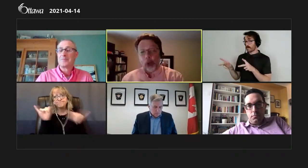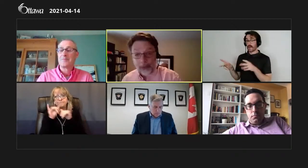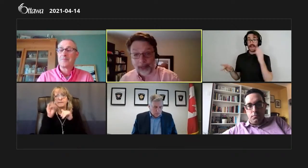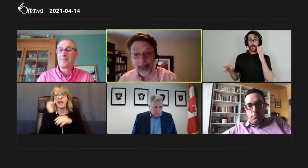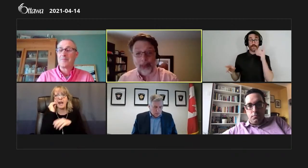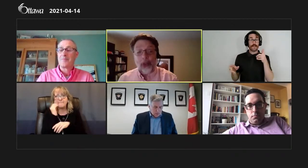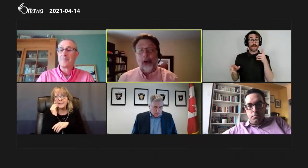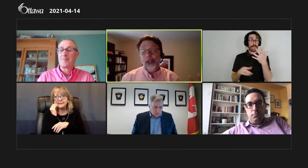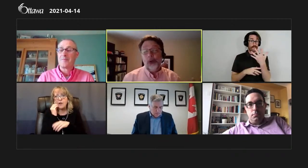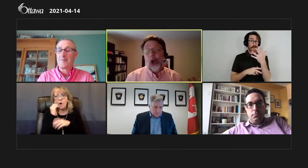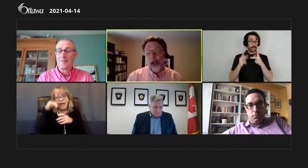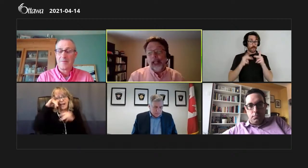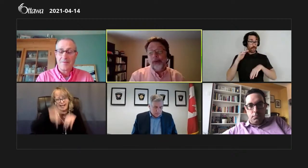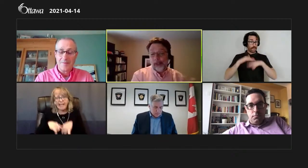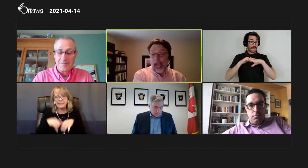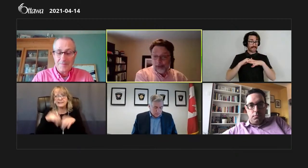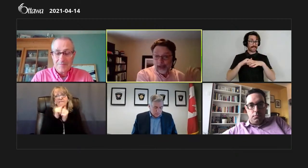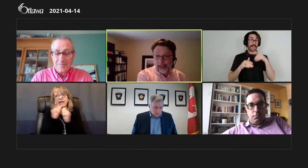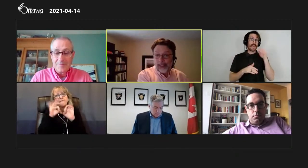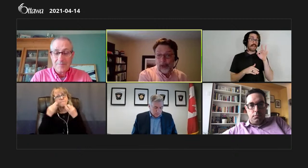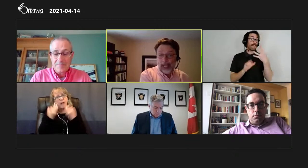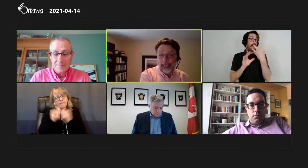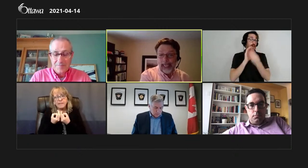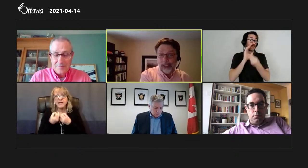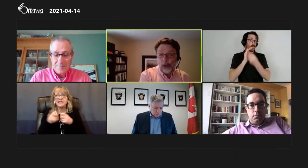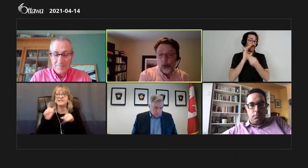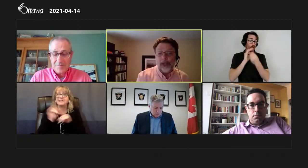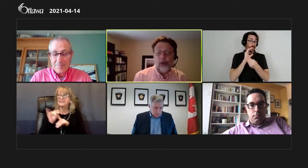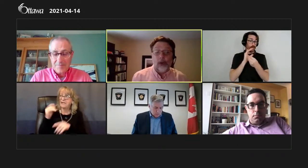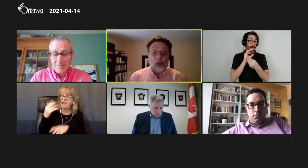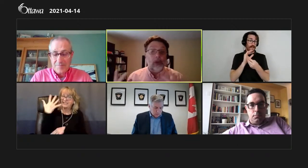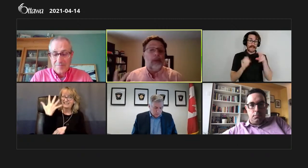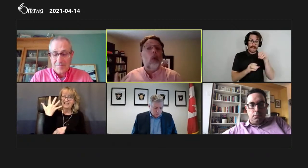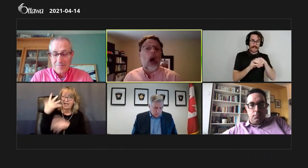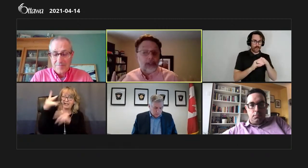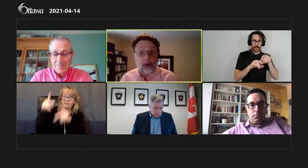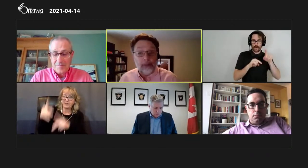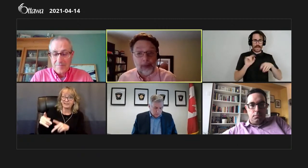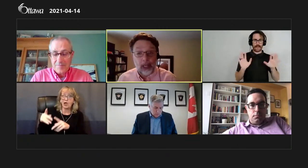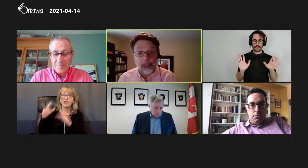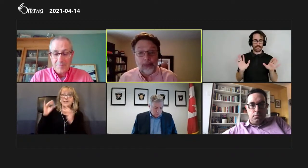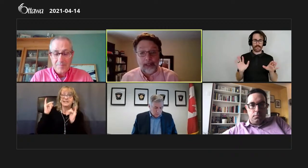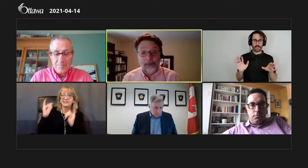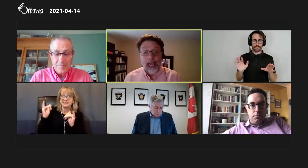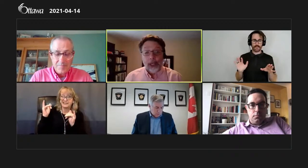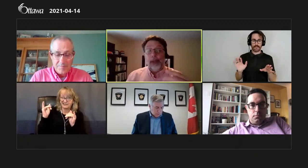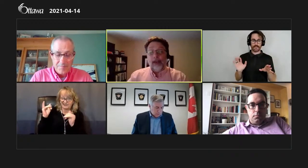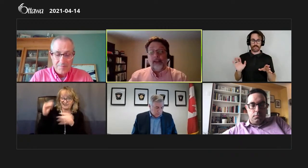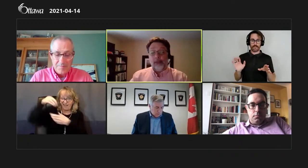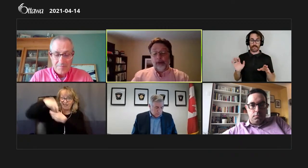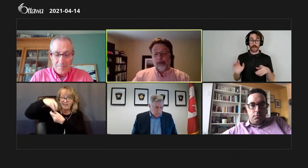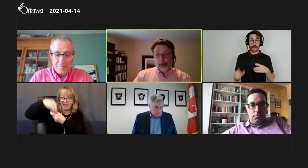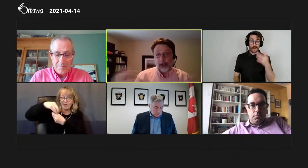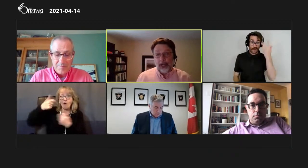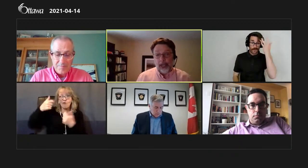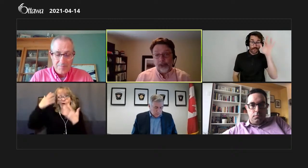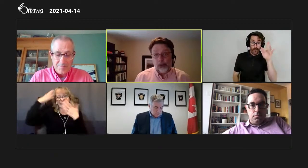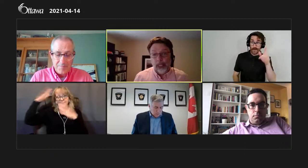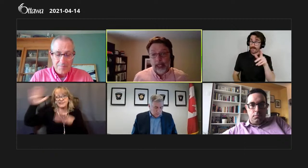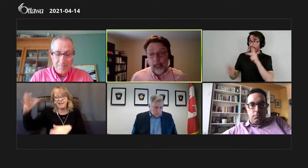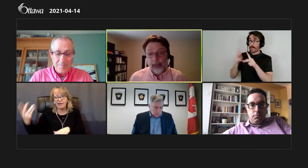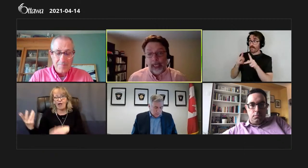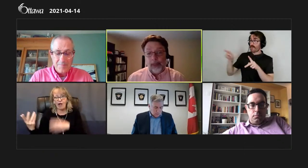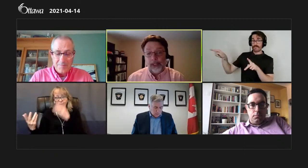outdoor gathering. There, you're not allowed to have, you know, any indoors. And of course, it wouldn't be wise from a public health perspective to be having people from outside your